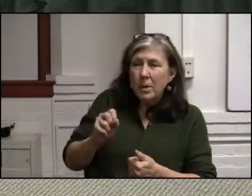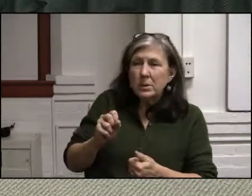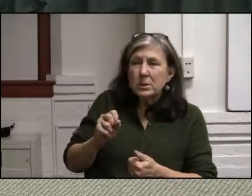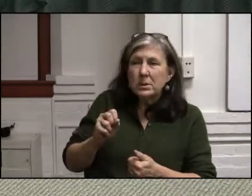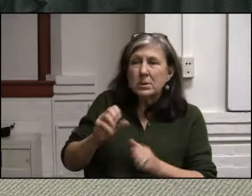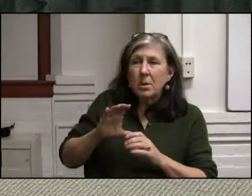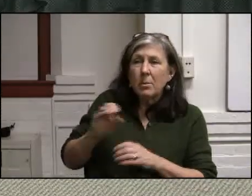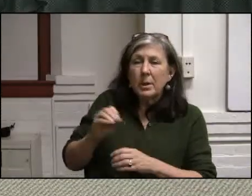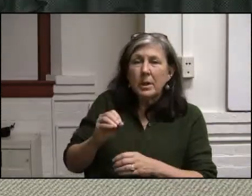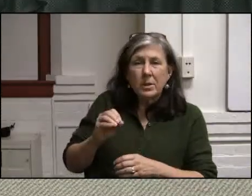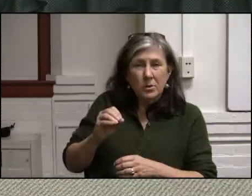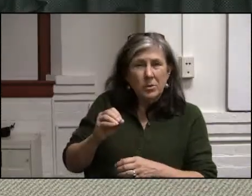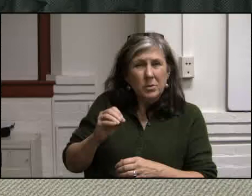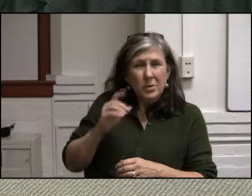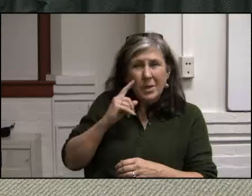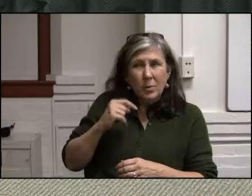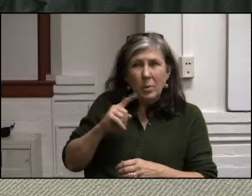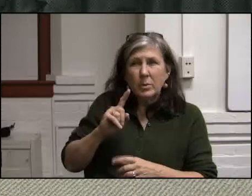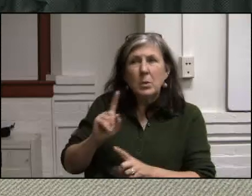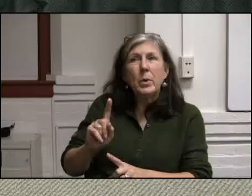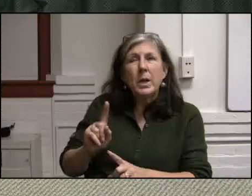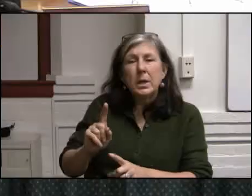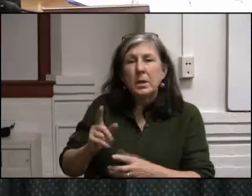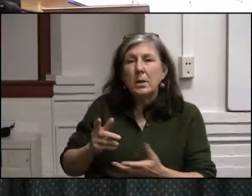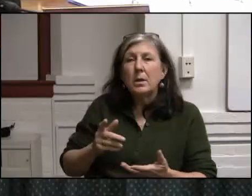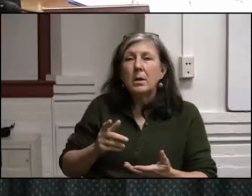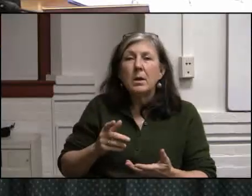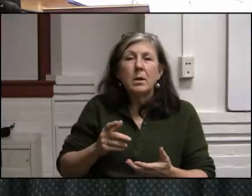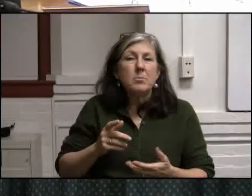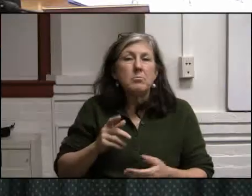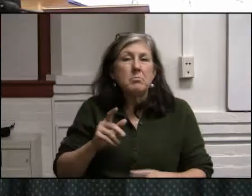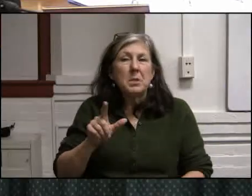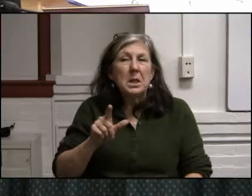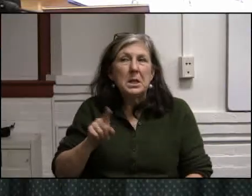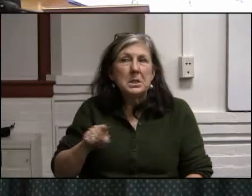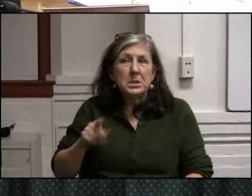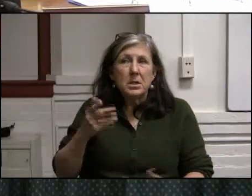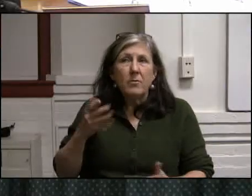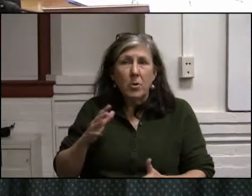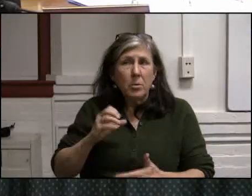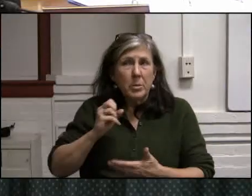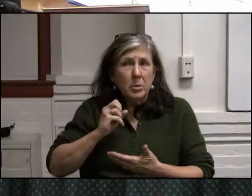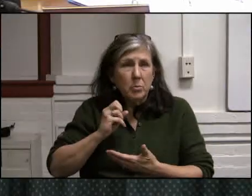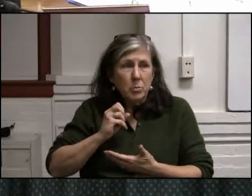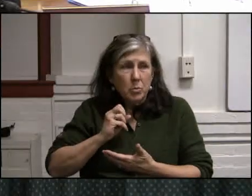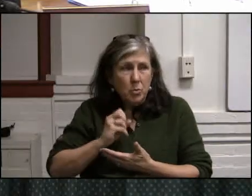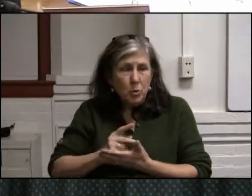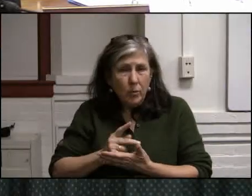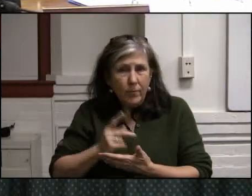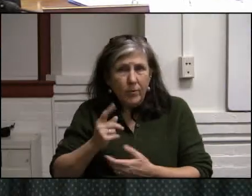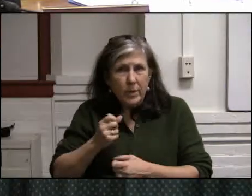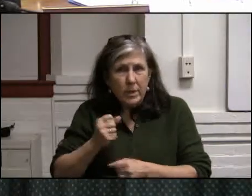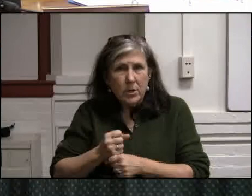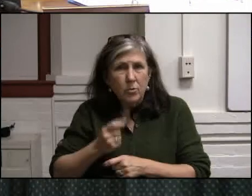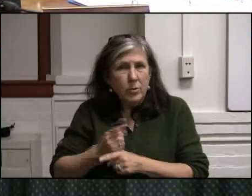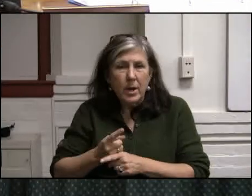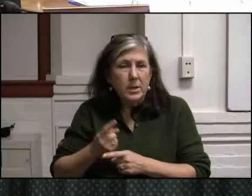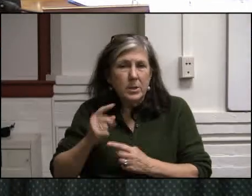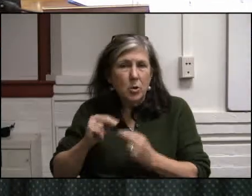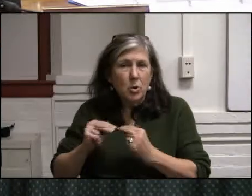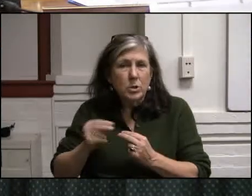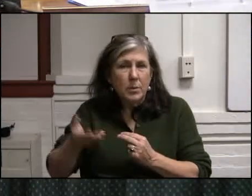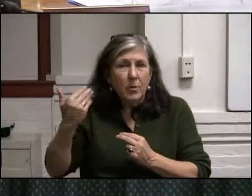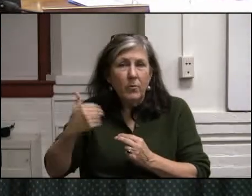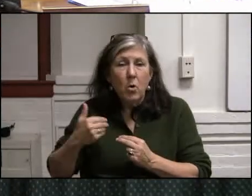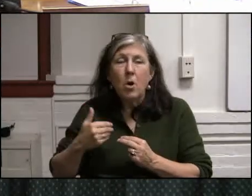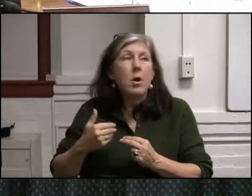second? Well, they've already been approved for the year or something like that. You negotiated that.